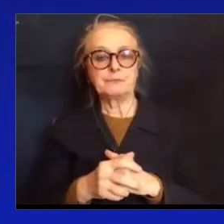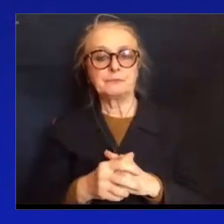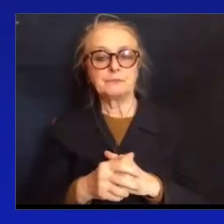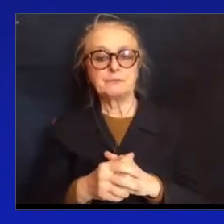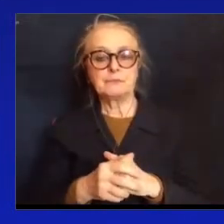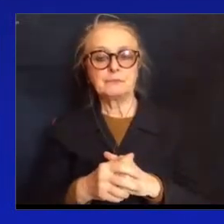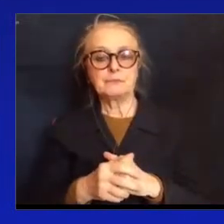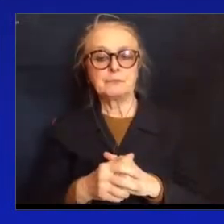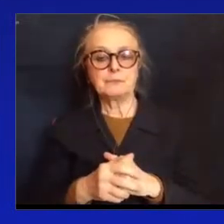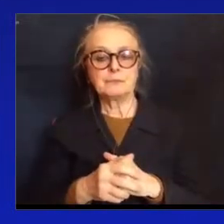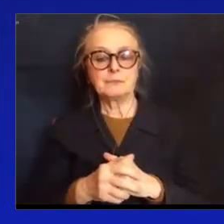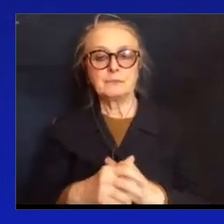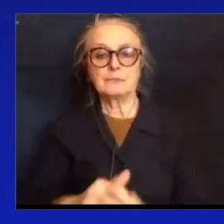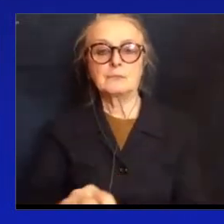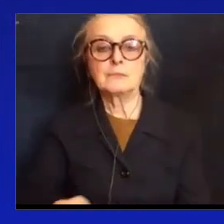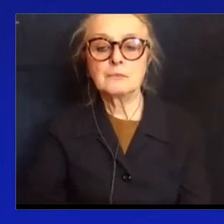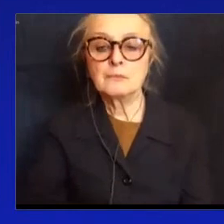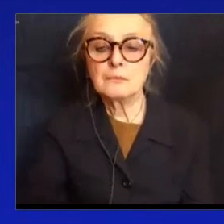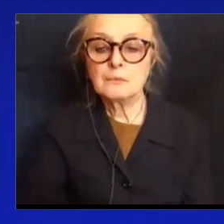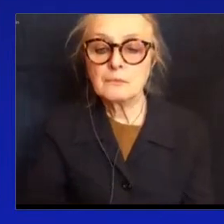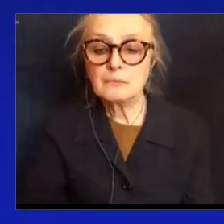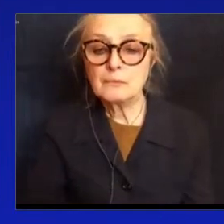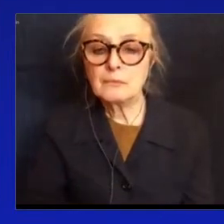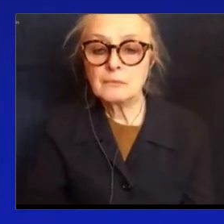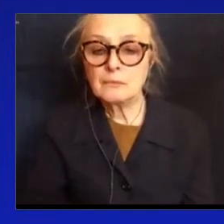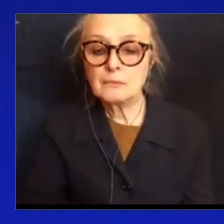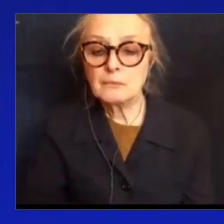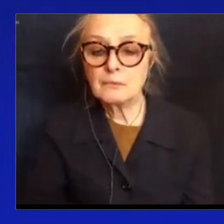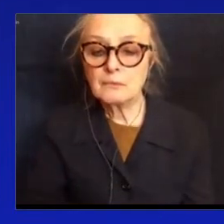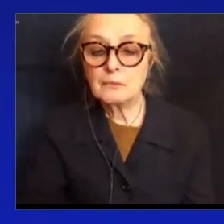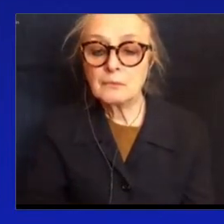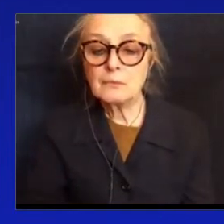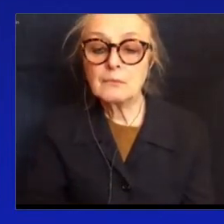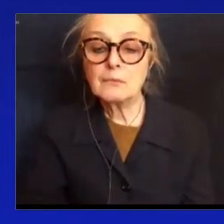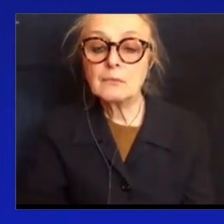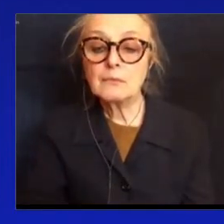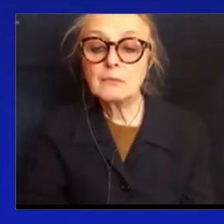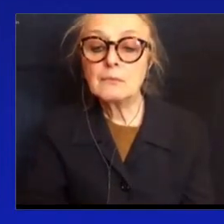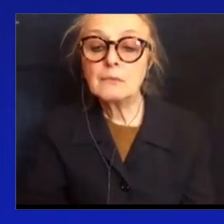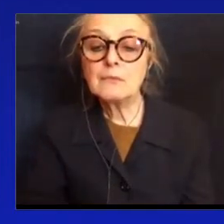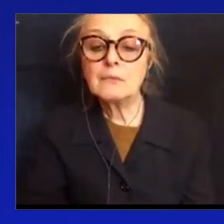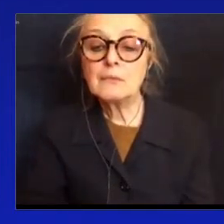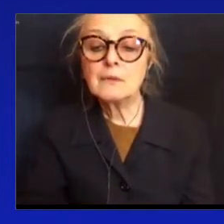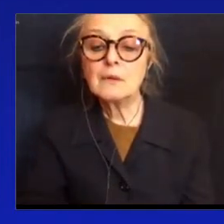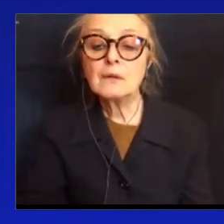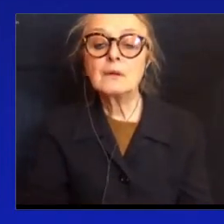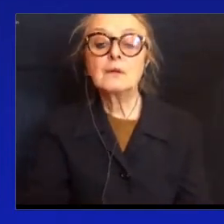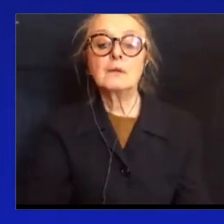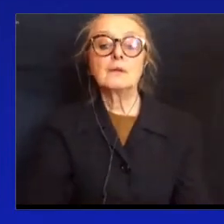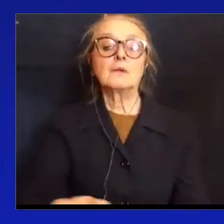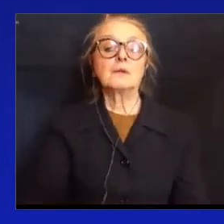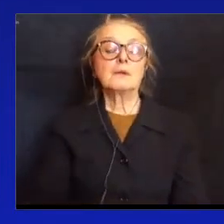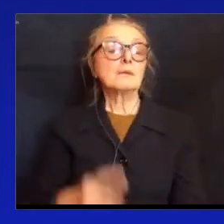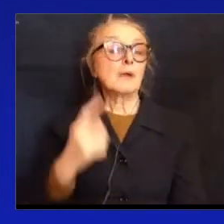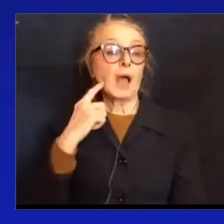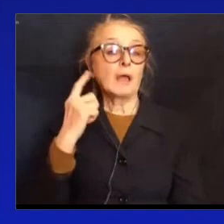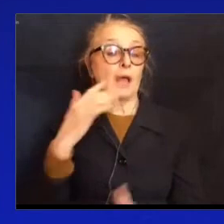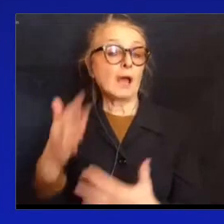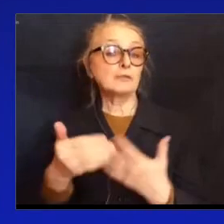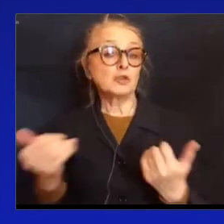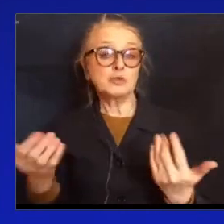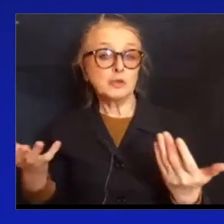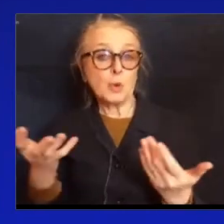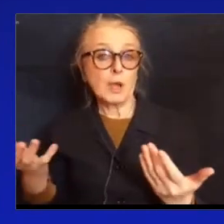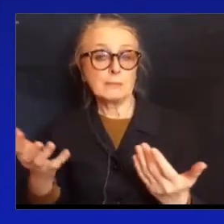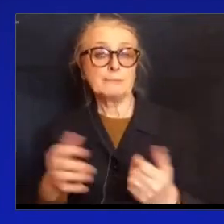all the preventive measures. I'd like to also add, please. What we heard today in detail is you folks have a very good sounding